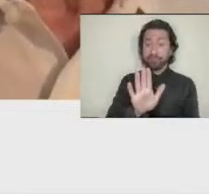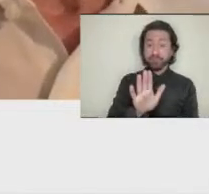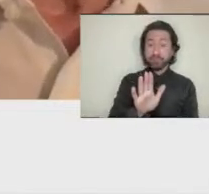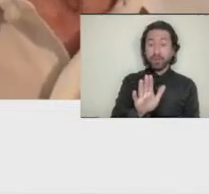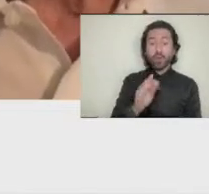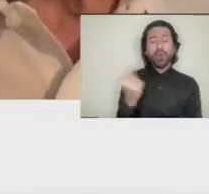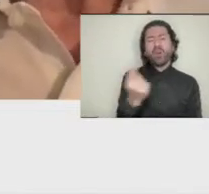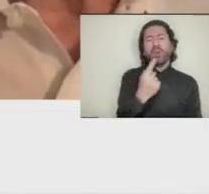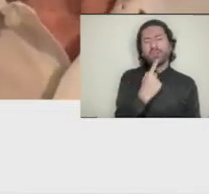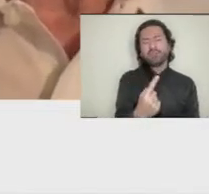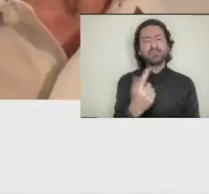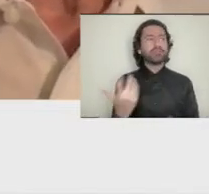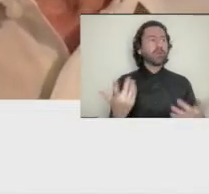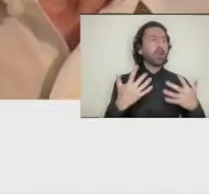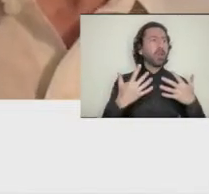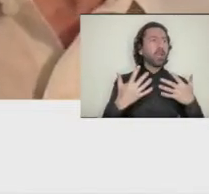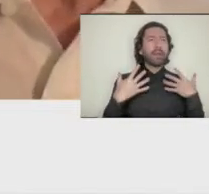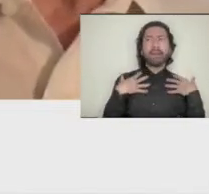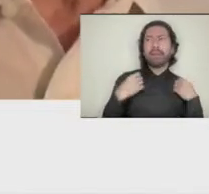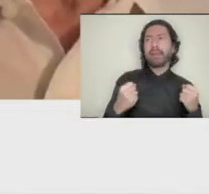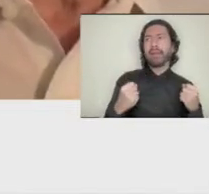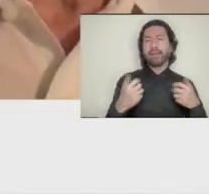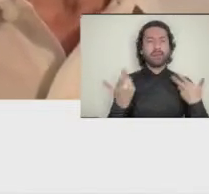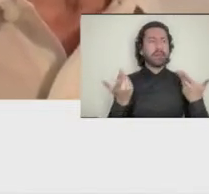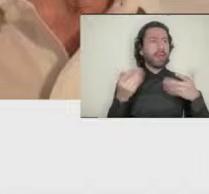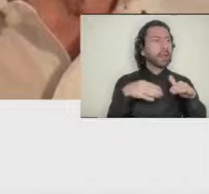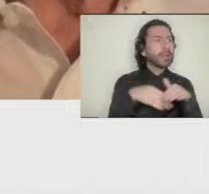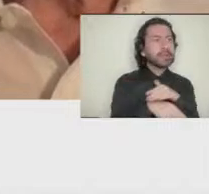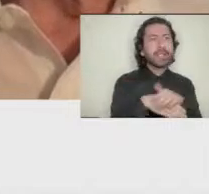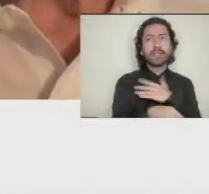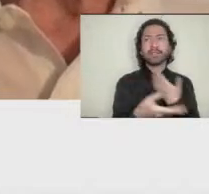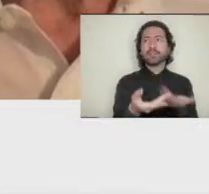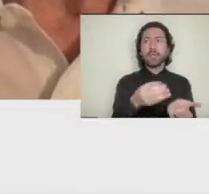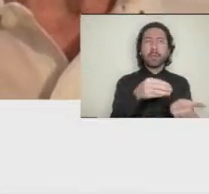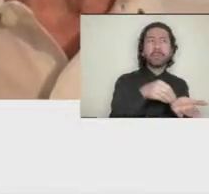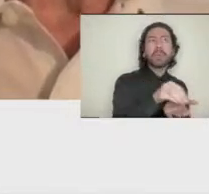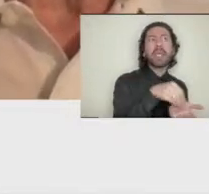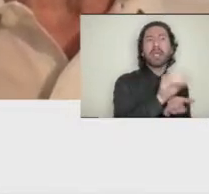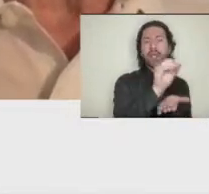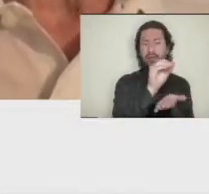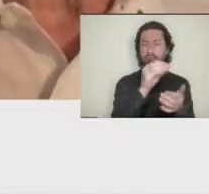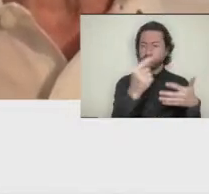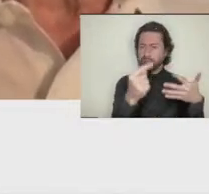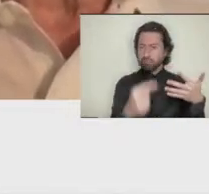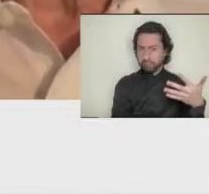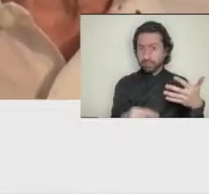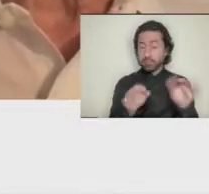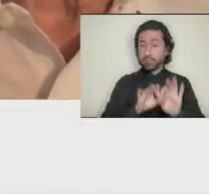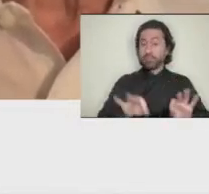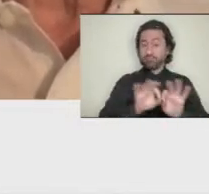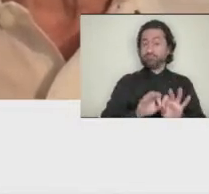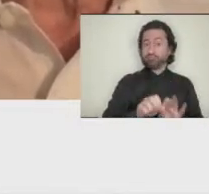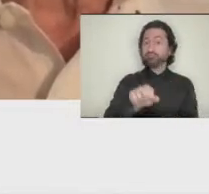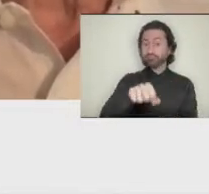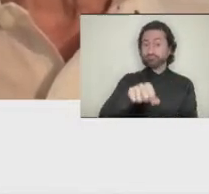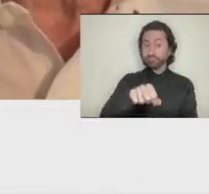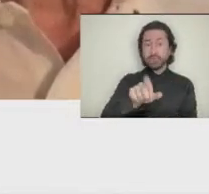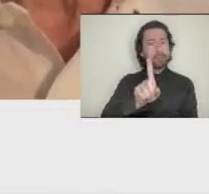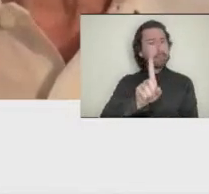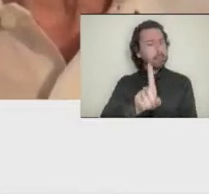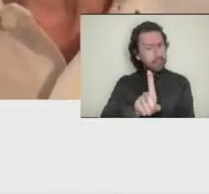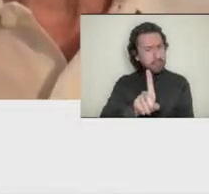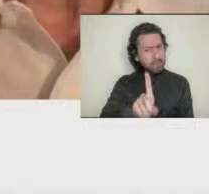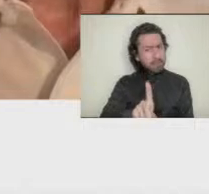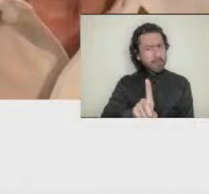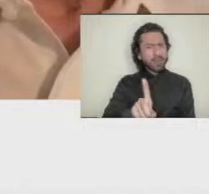important. But my concern is with the conditions that make people sick in the first place, the social determinants of